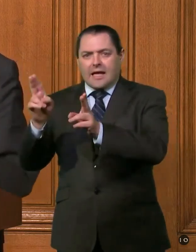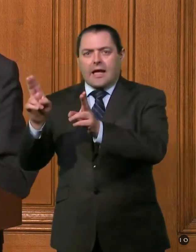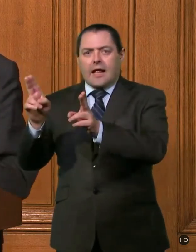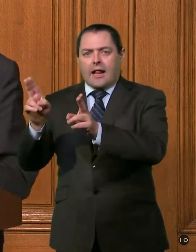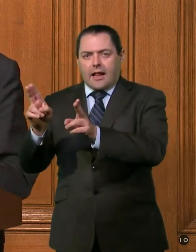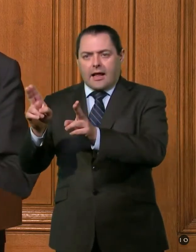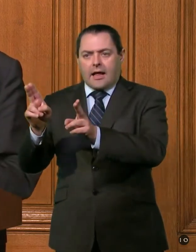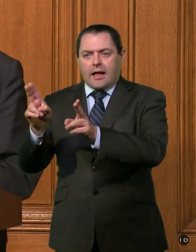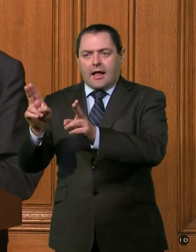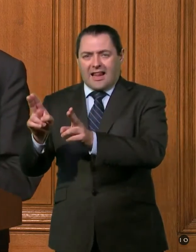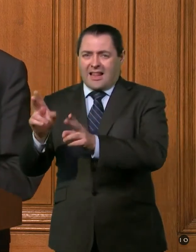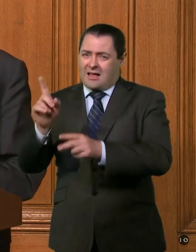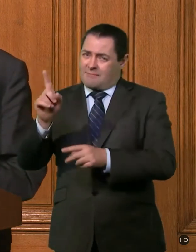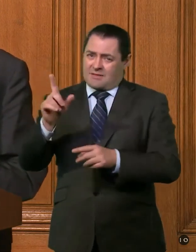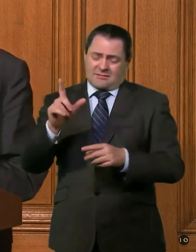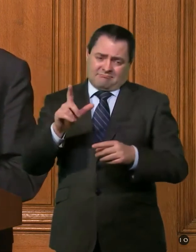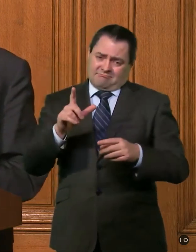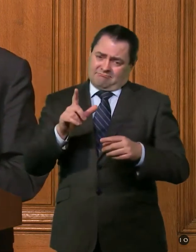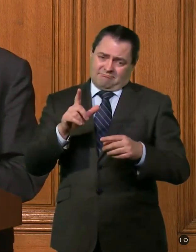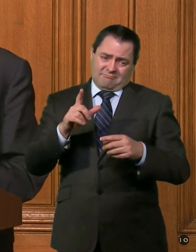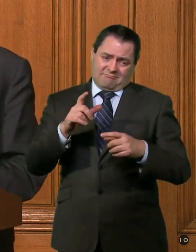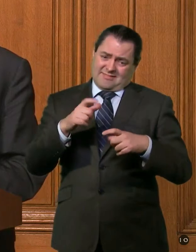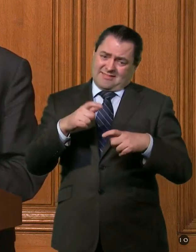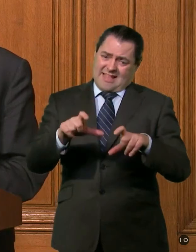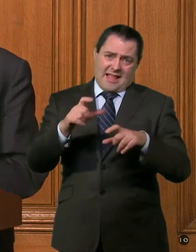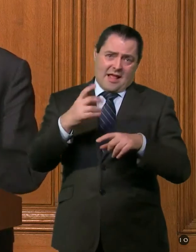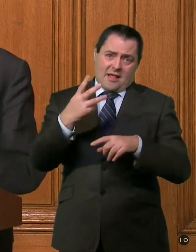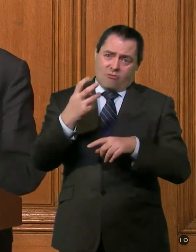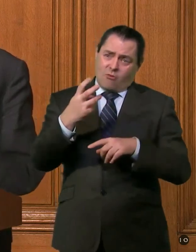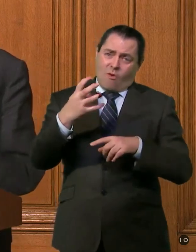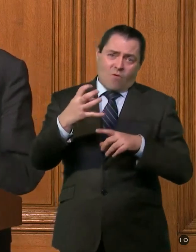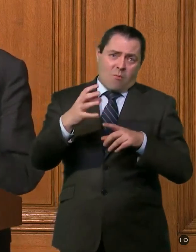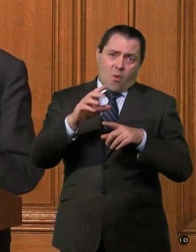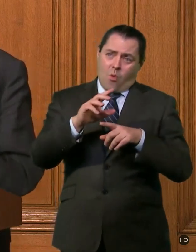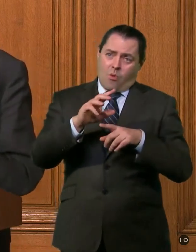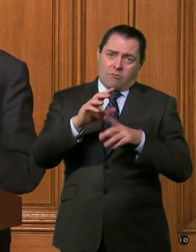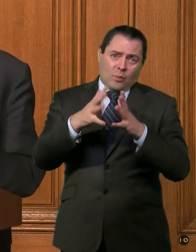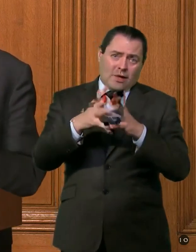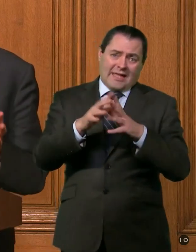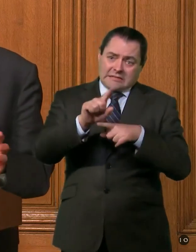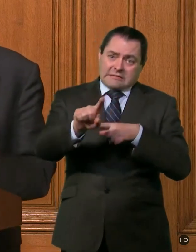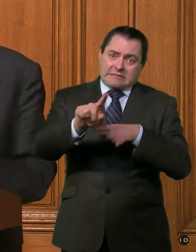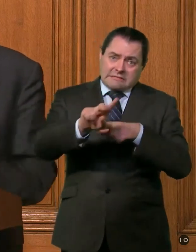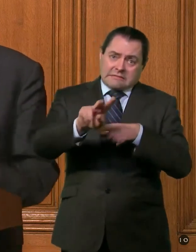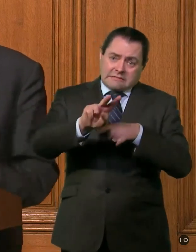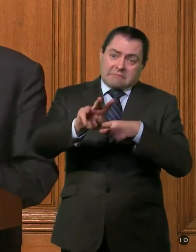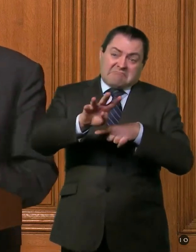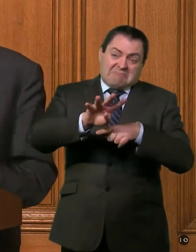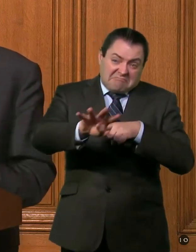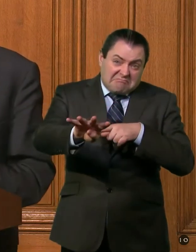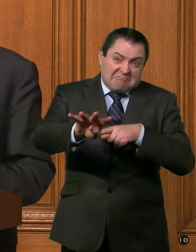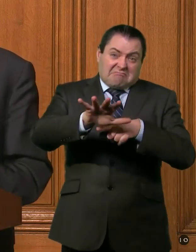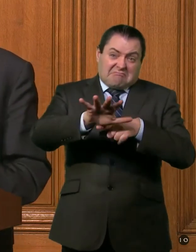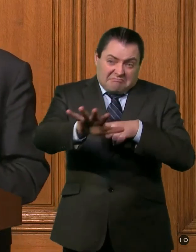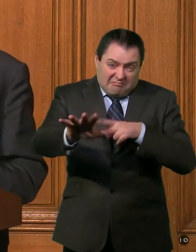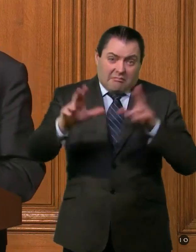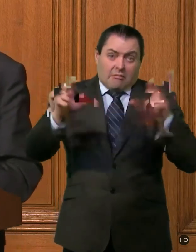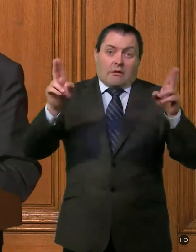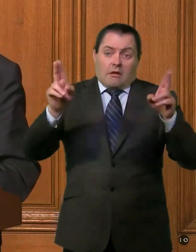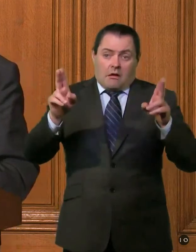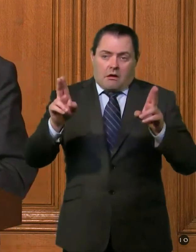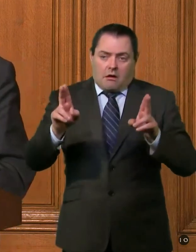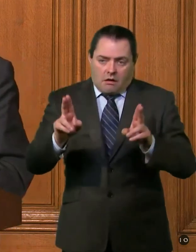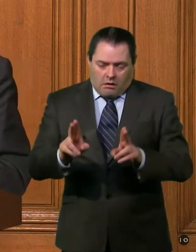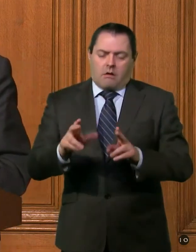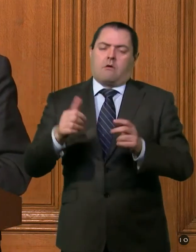come down to really low levels. So it's important that with that, and the rollout of the vaccine programme, we start to see